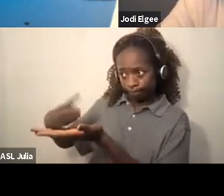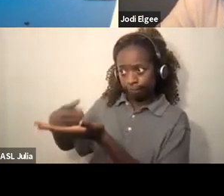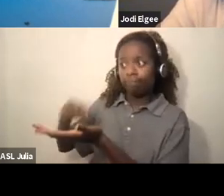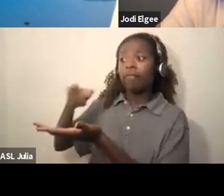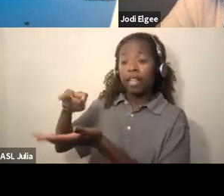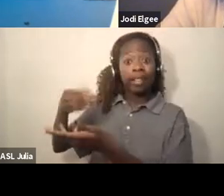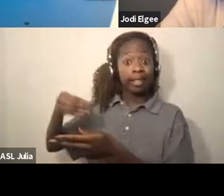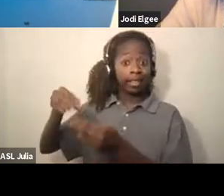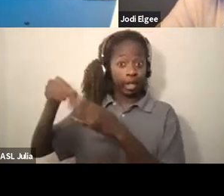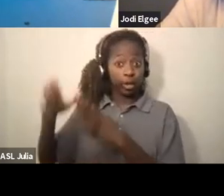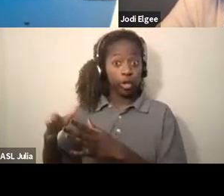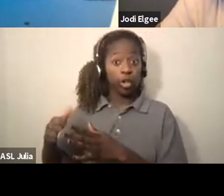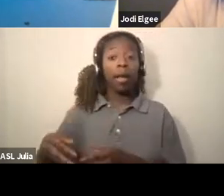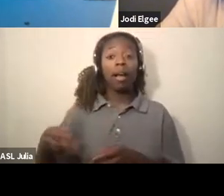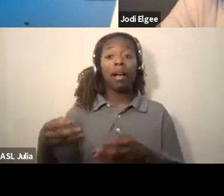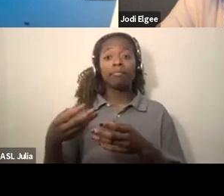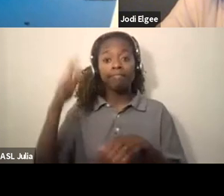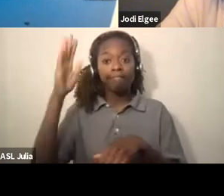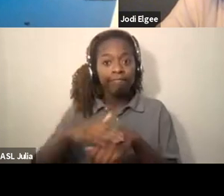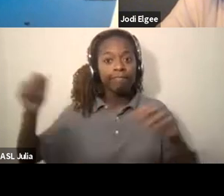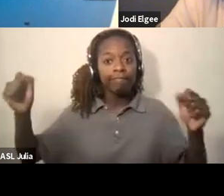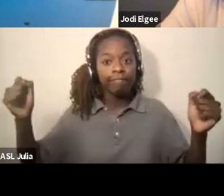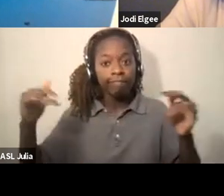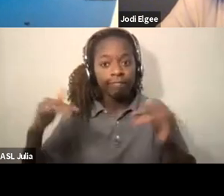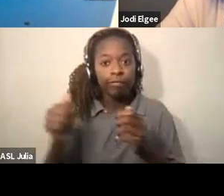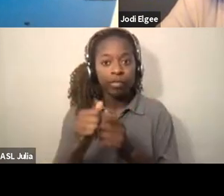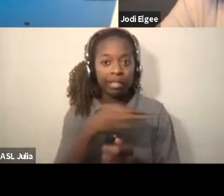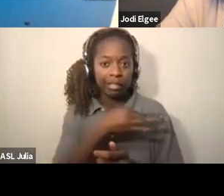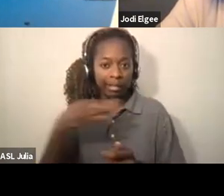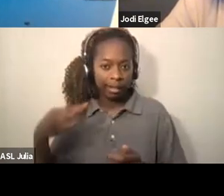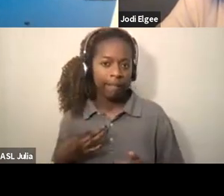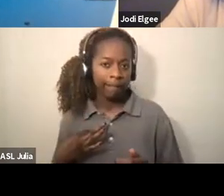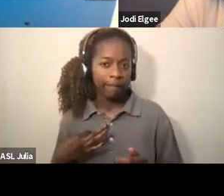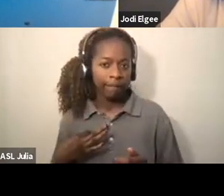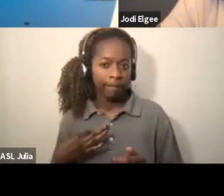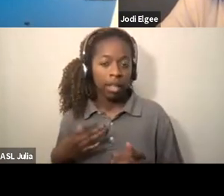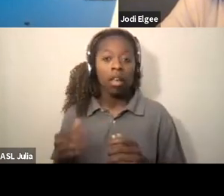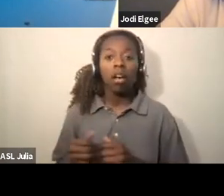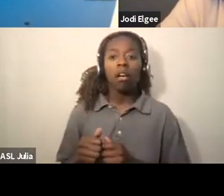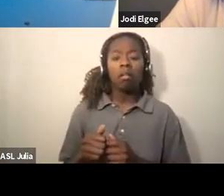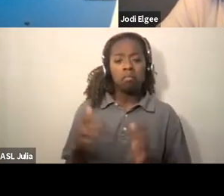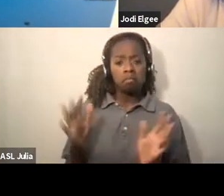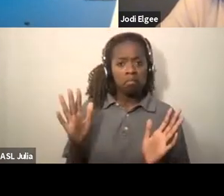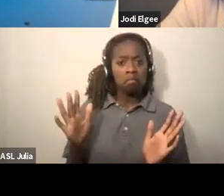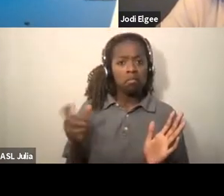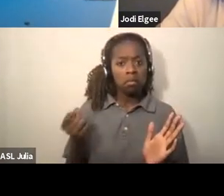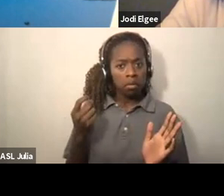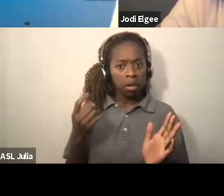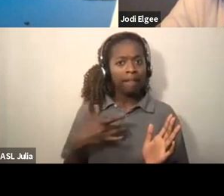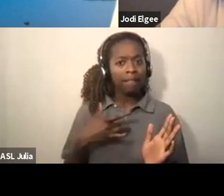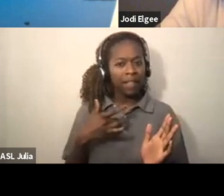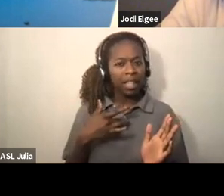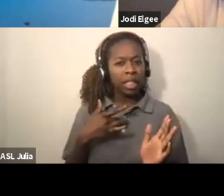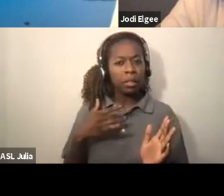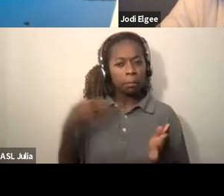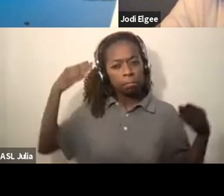um some of those supports that maybe the classroom teacher would need um this is but all of this really feel like feels like it's focusing to tier one